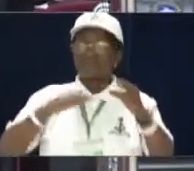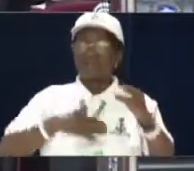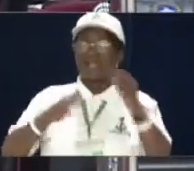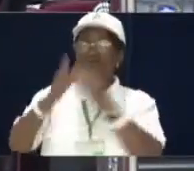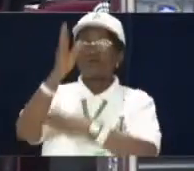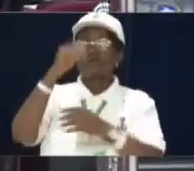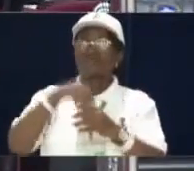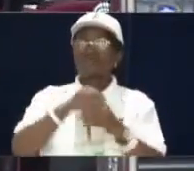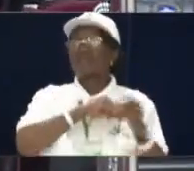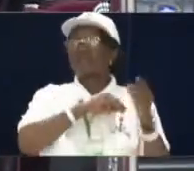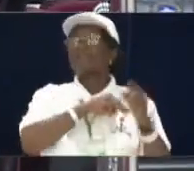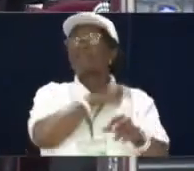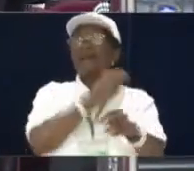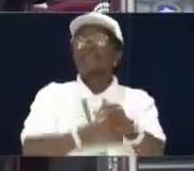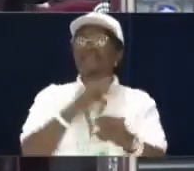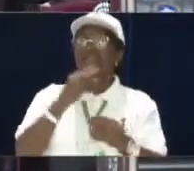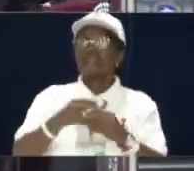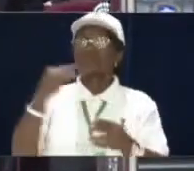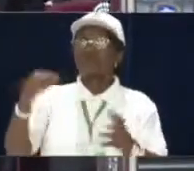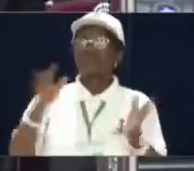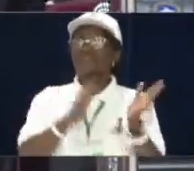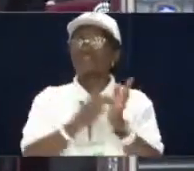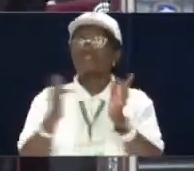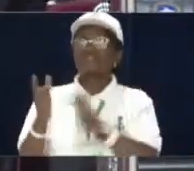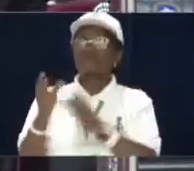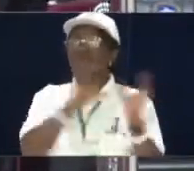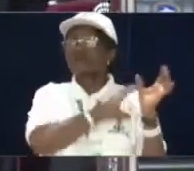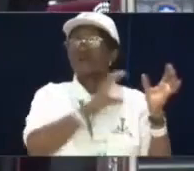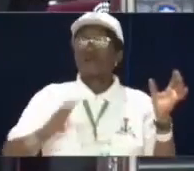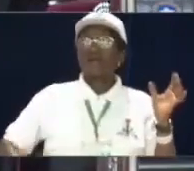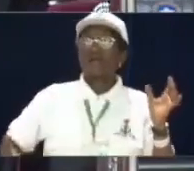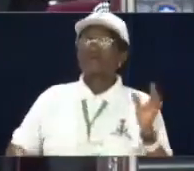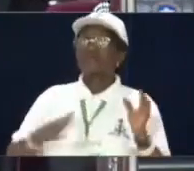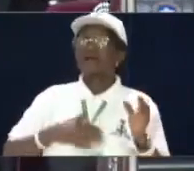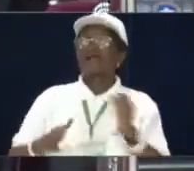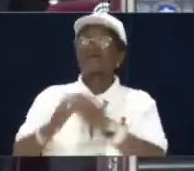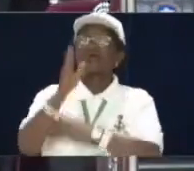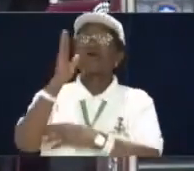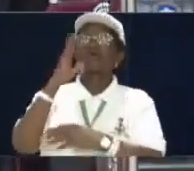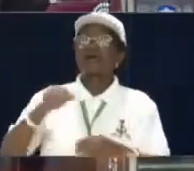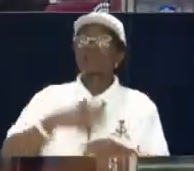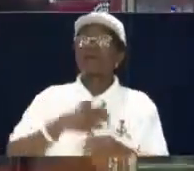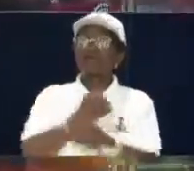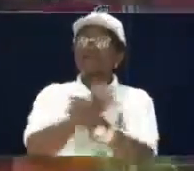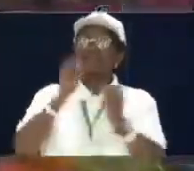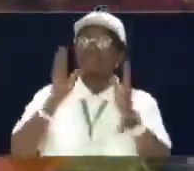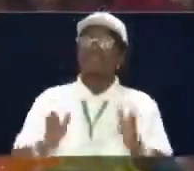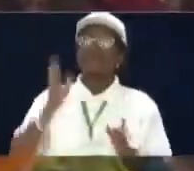In the mighty name of Jesus Christ, my God and my Savior, we go with you.